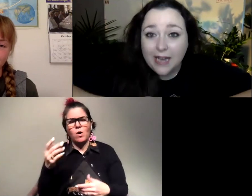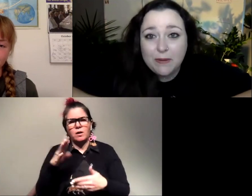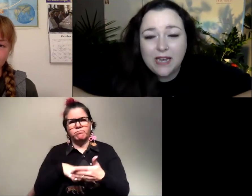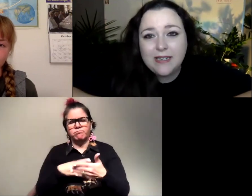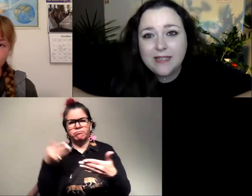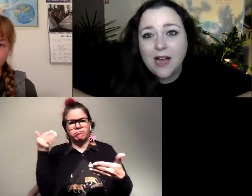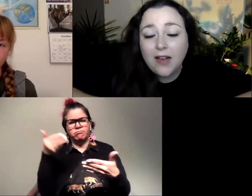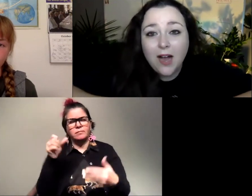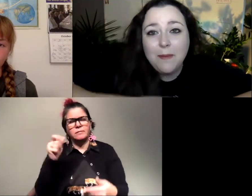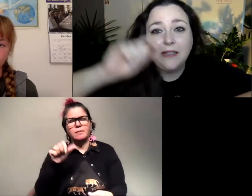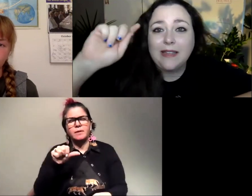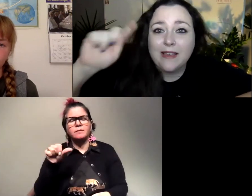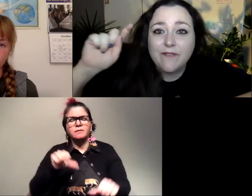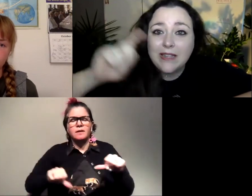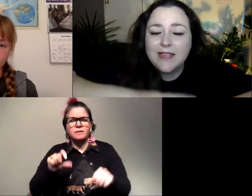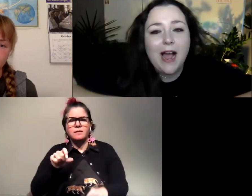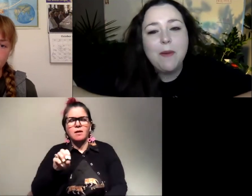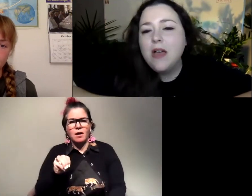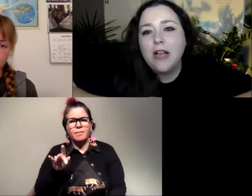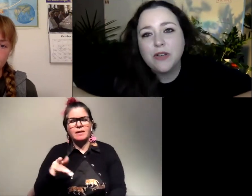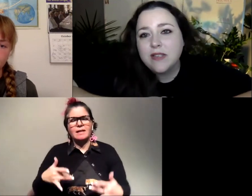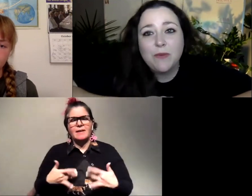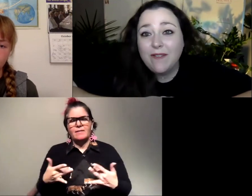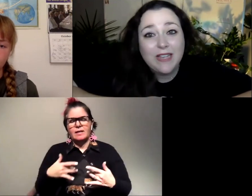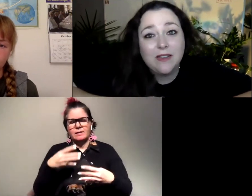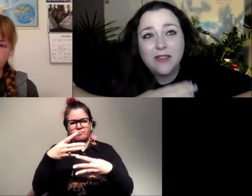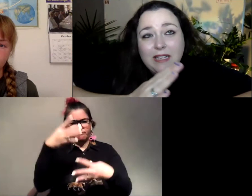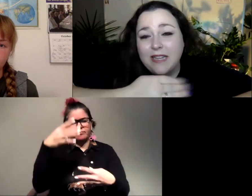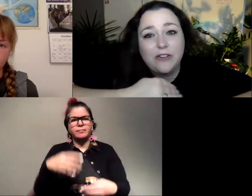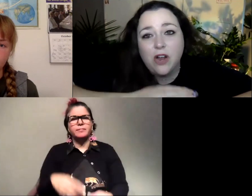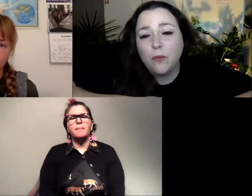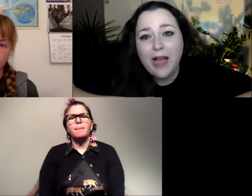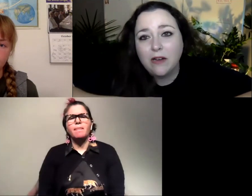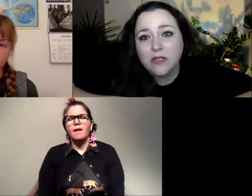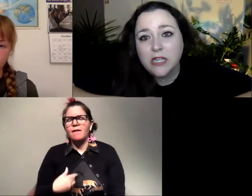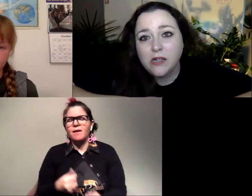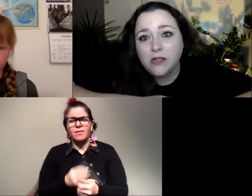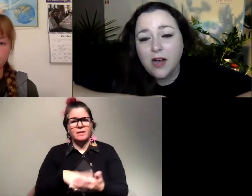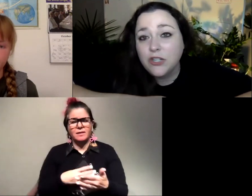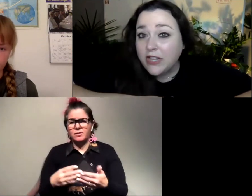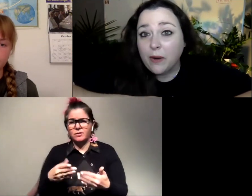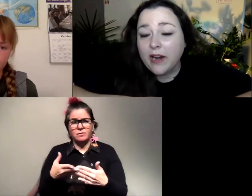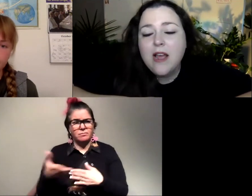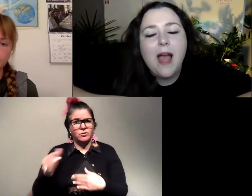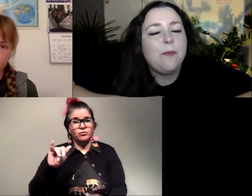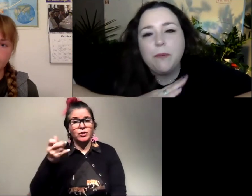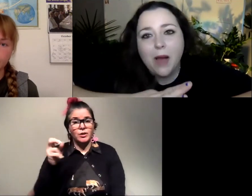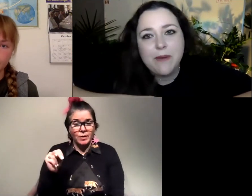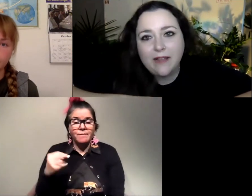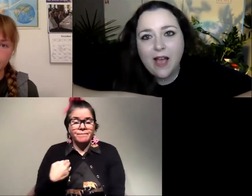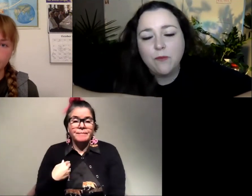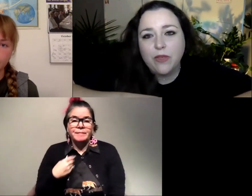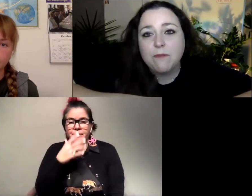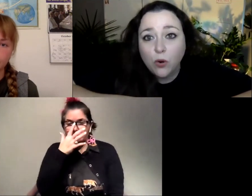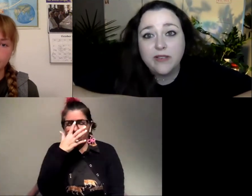at skypeascientist.com and click the events tab. And you can see we have things scheduled all the way out till January. And we'll be